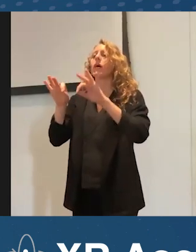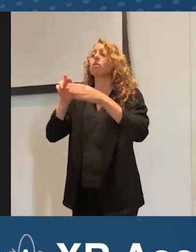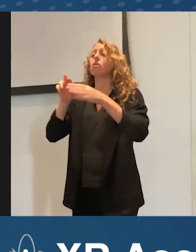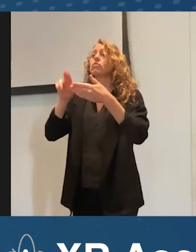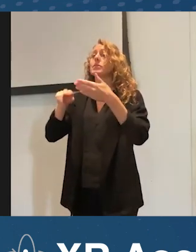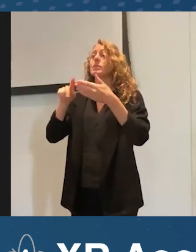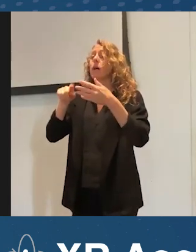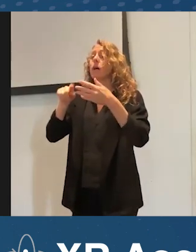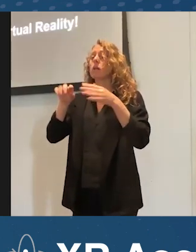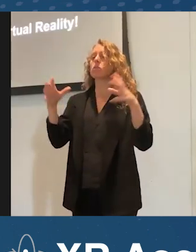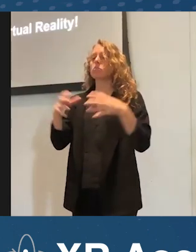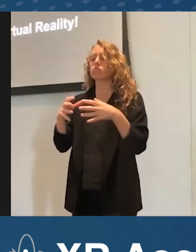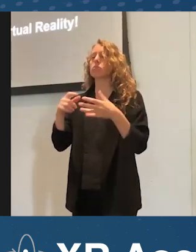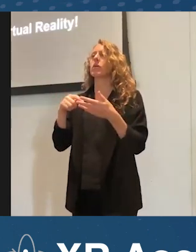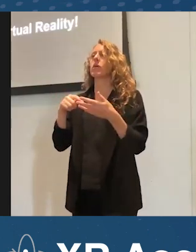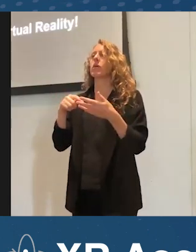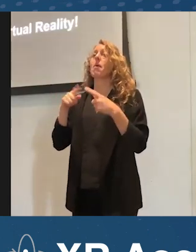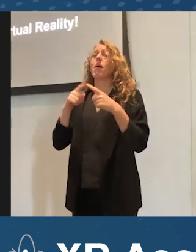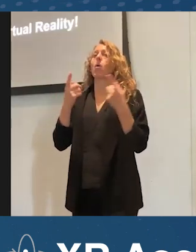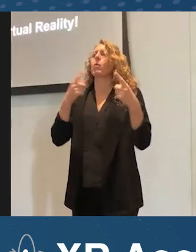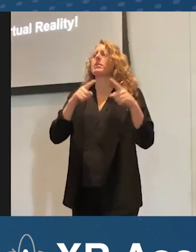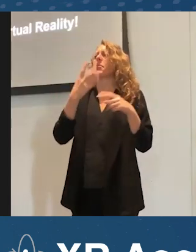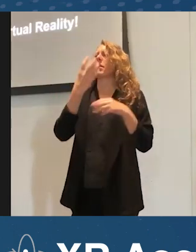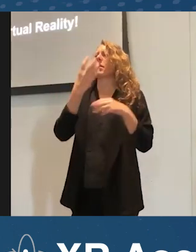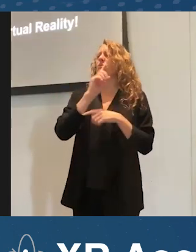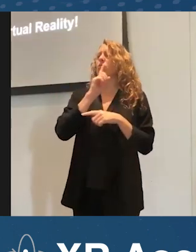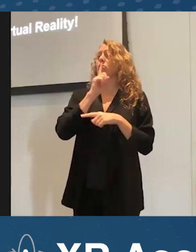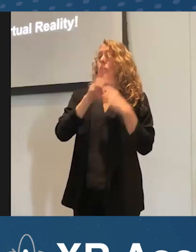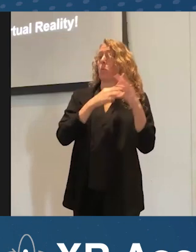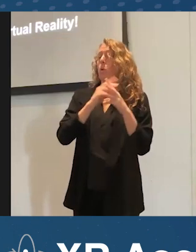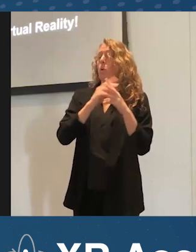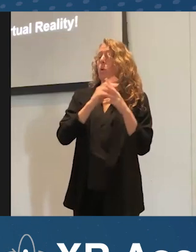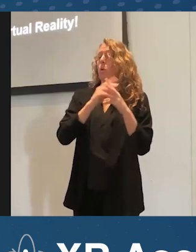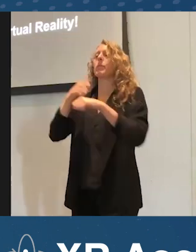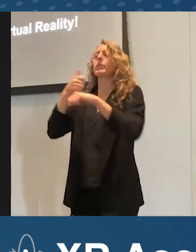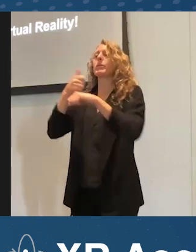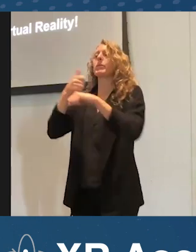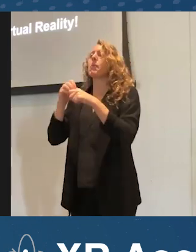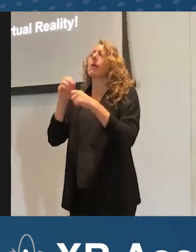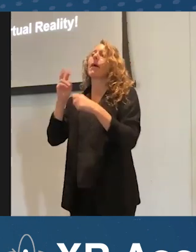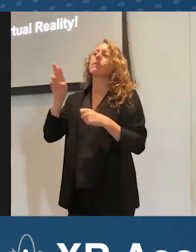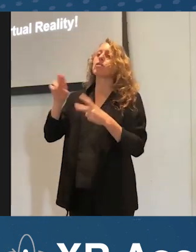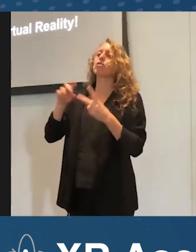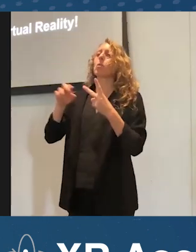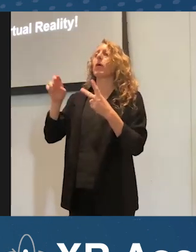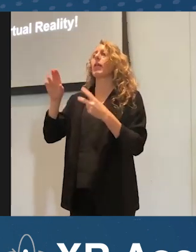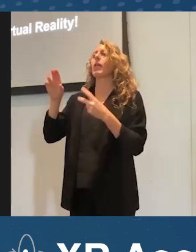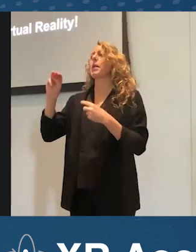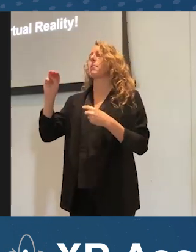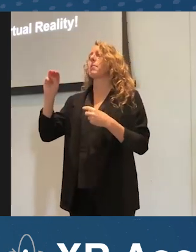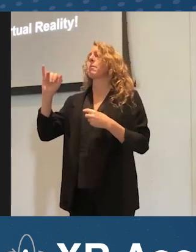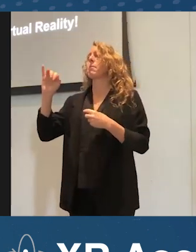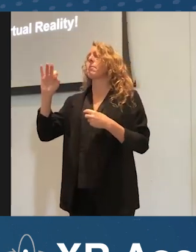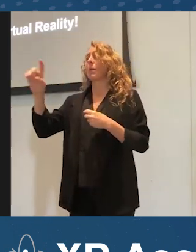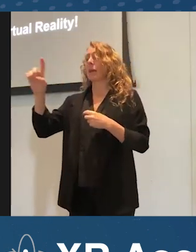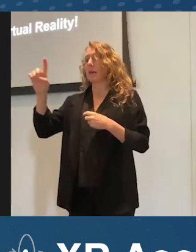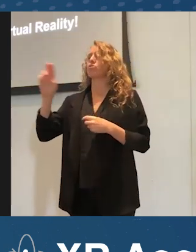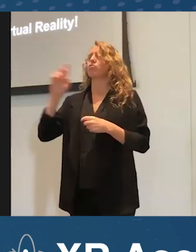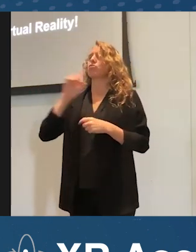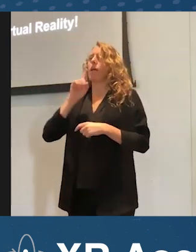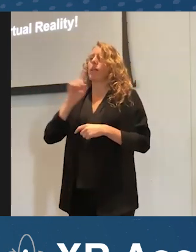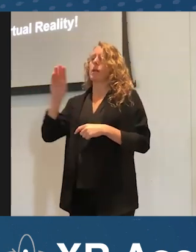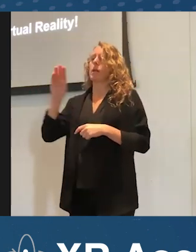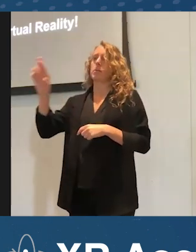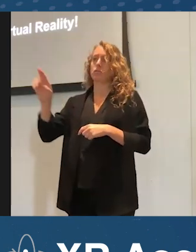scene description in the real world, and we are placing them in things like virtual and mixed reality. So we're going to talk a little bit about